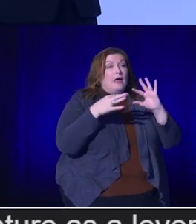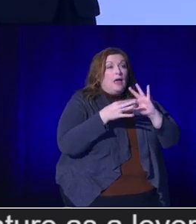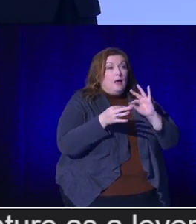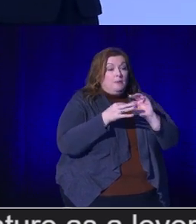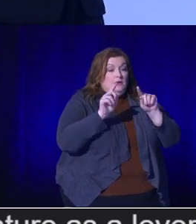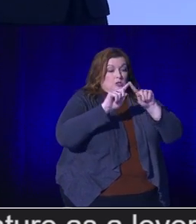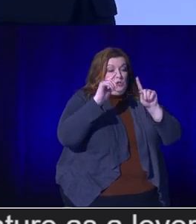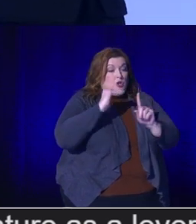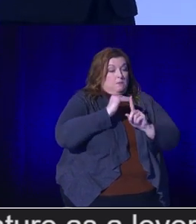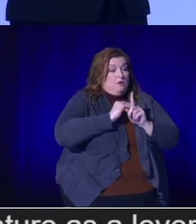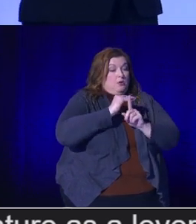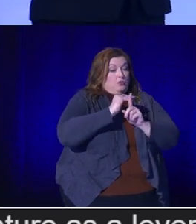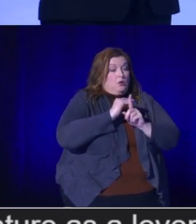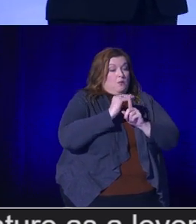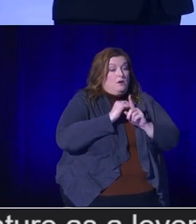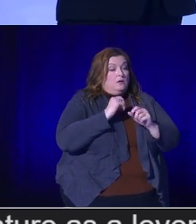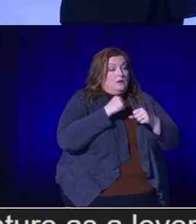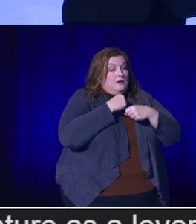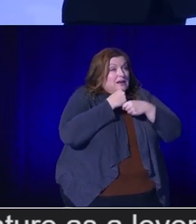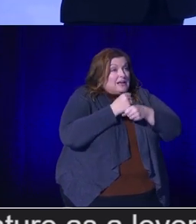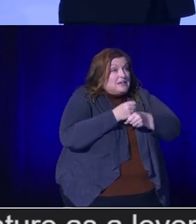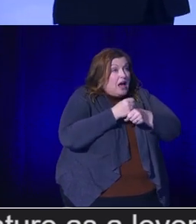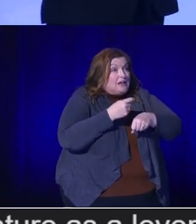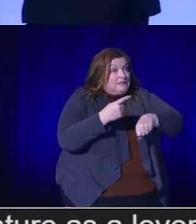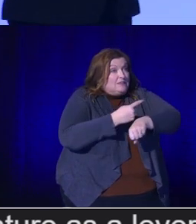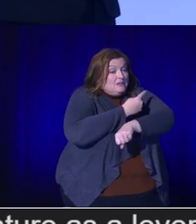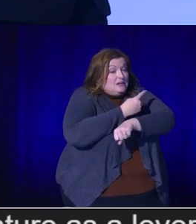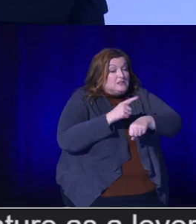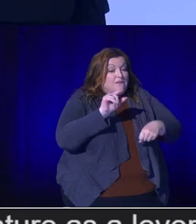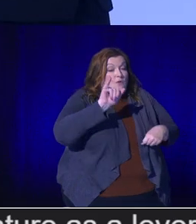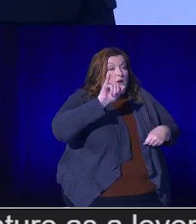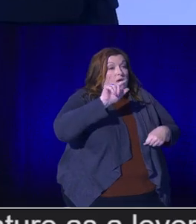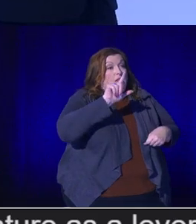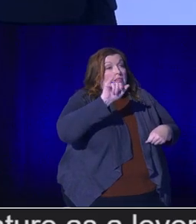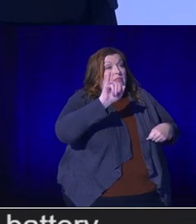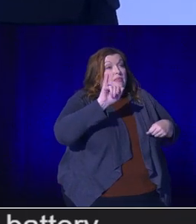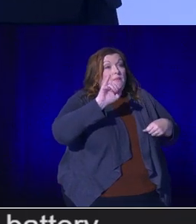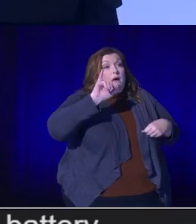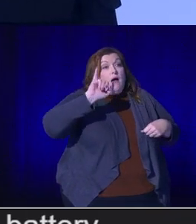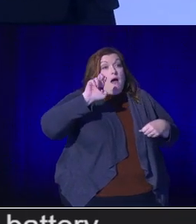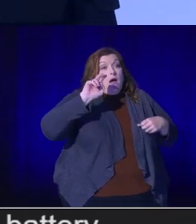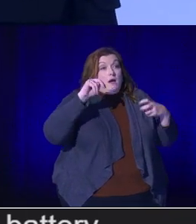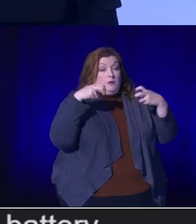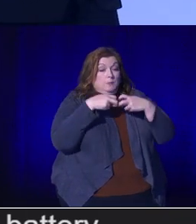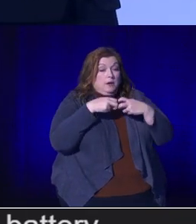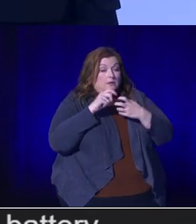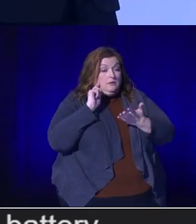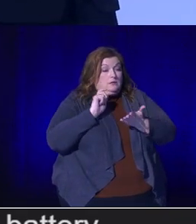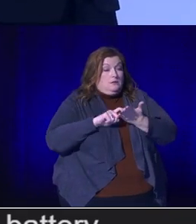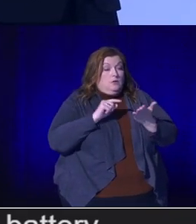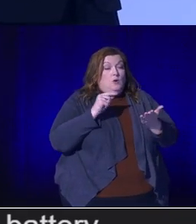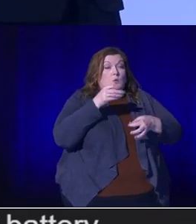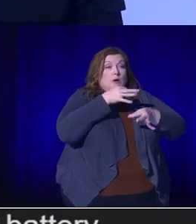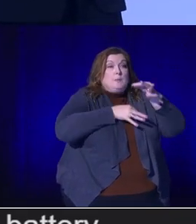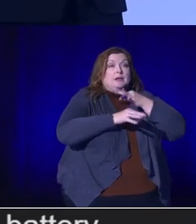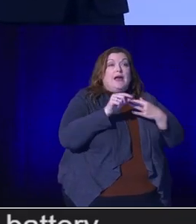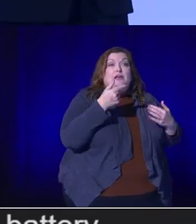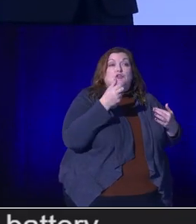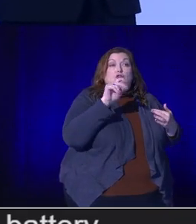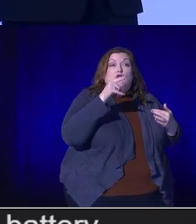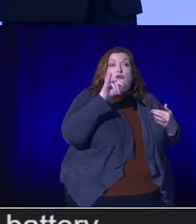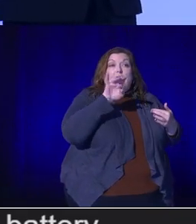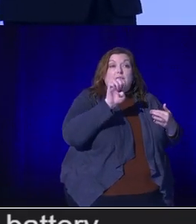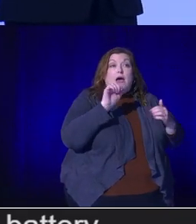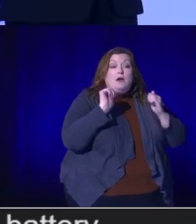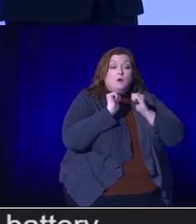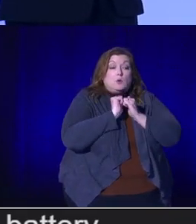thermal conductivities and components of lithium-ion batteries, but notably now when we replace the graphite with lithium, lithium is a metal which